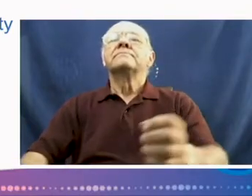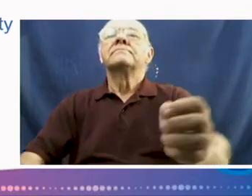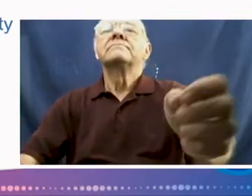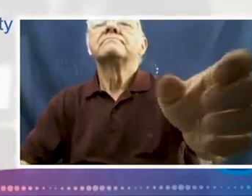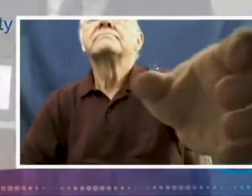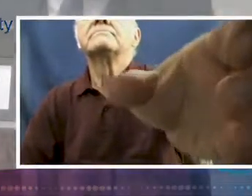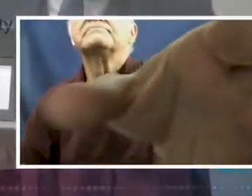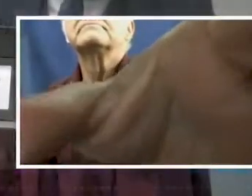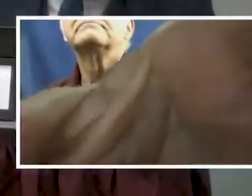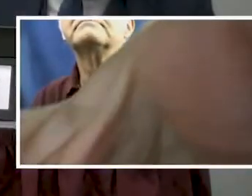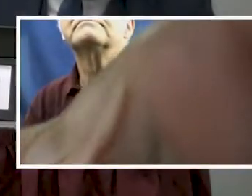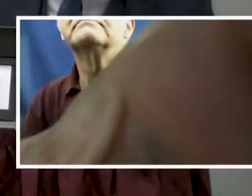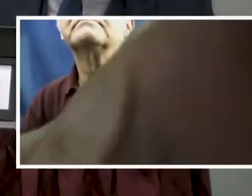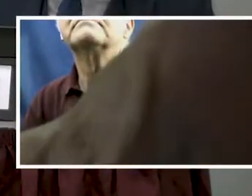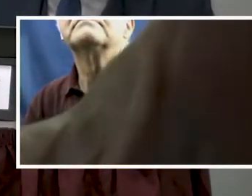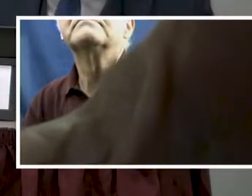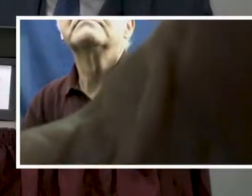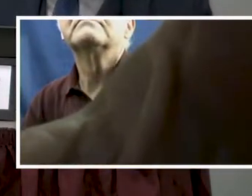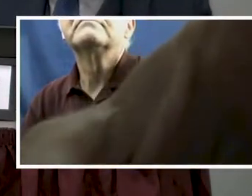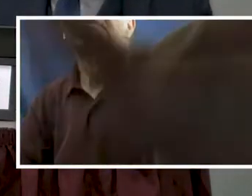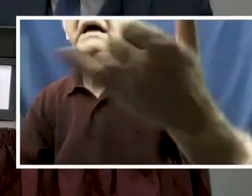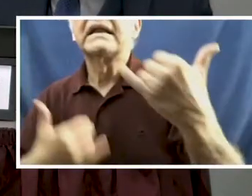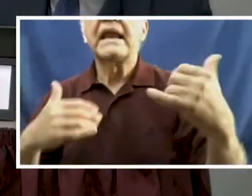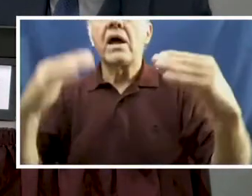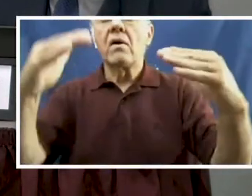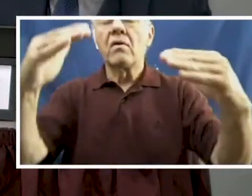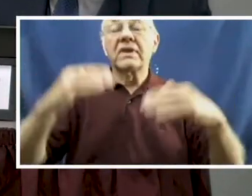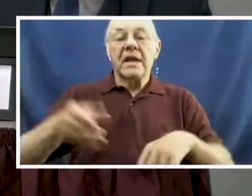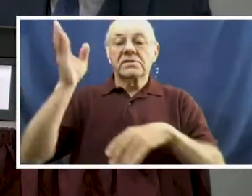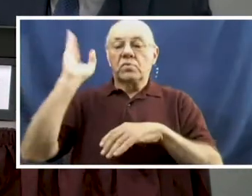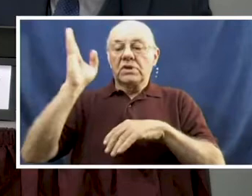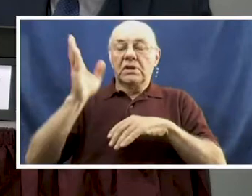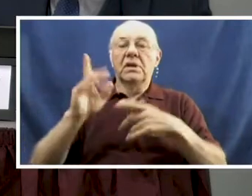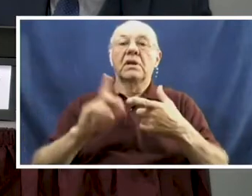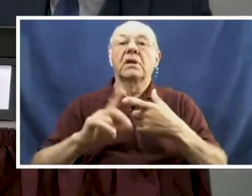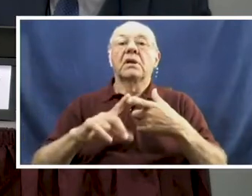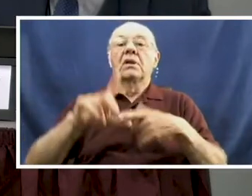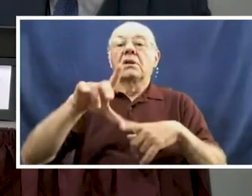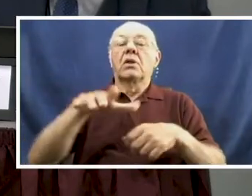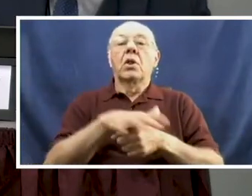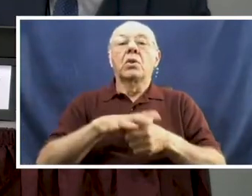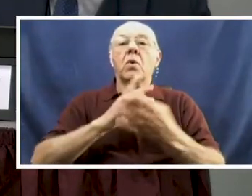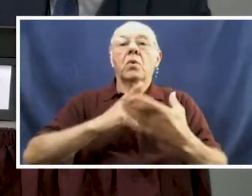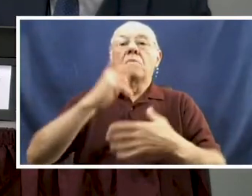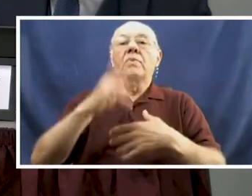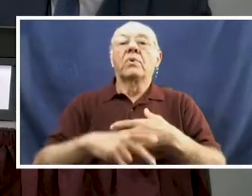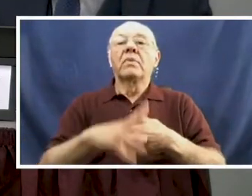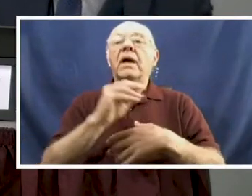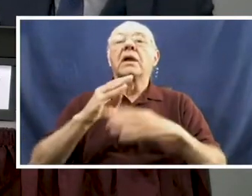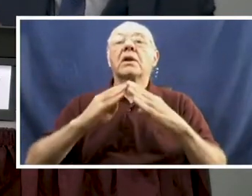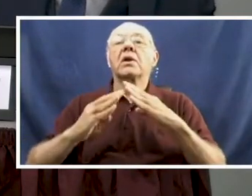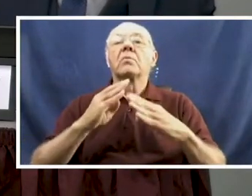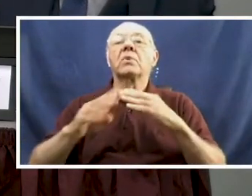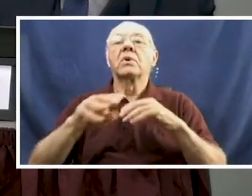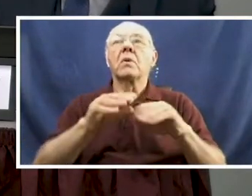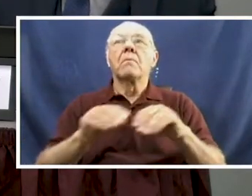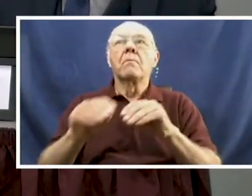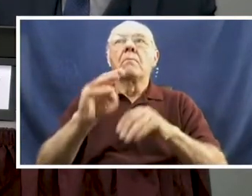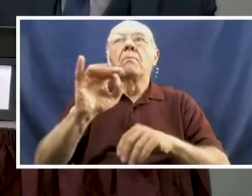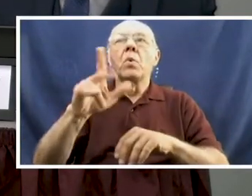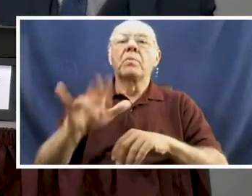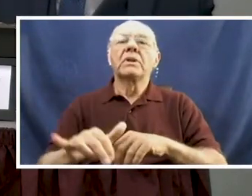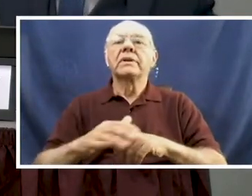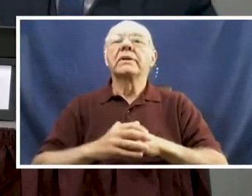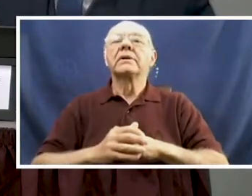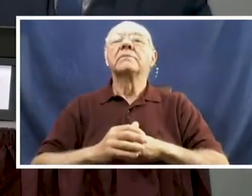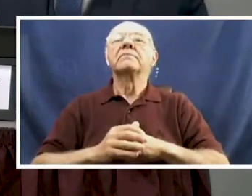Thank you. Our next presentation will be by Local Programs and Community Mobility.